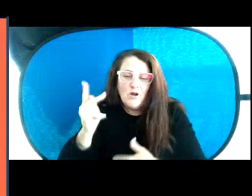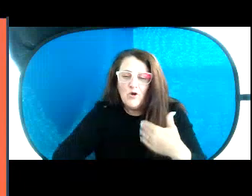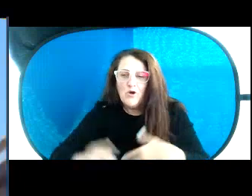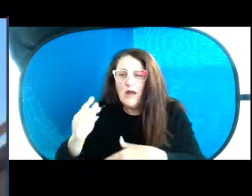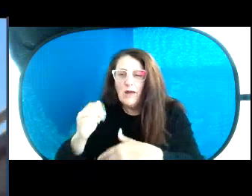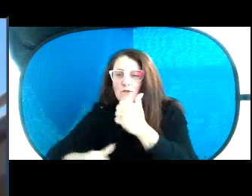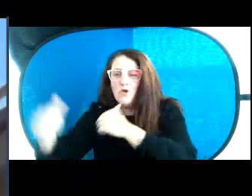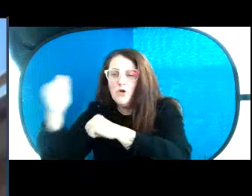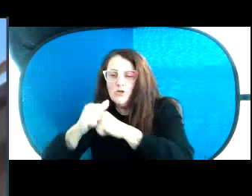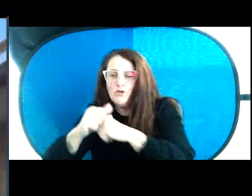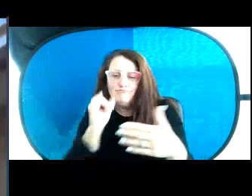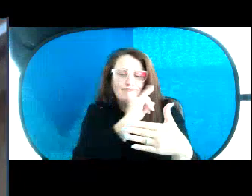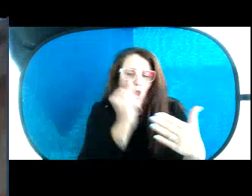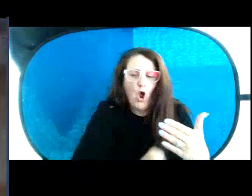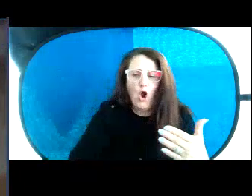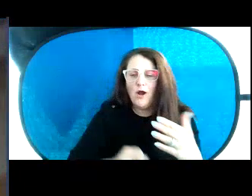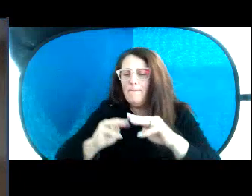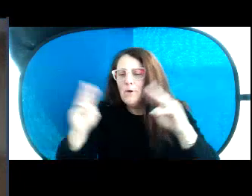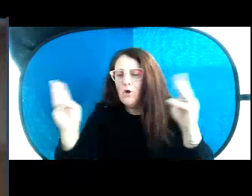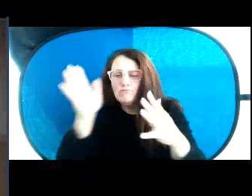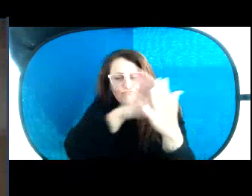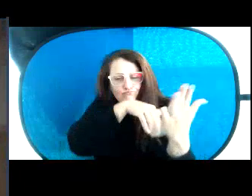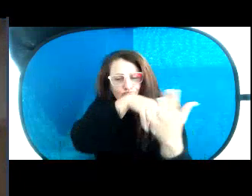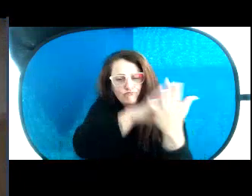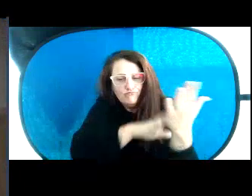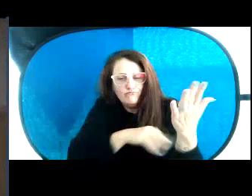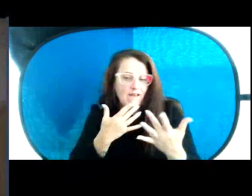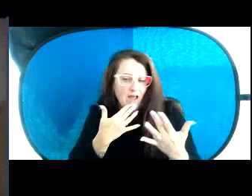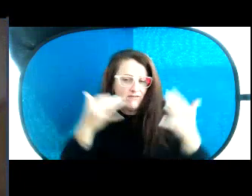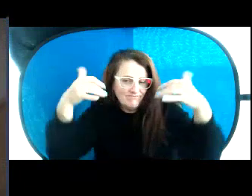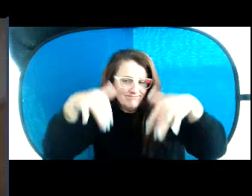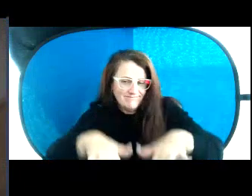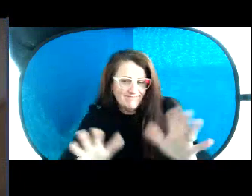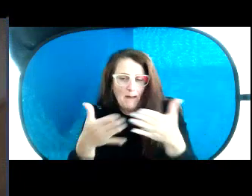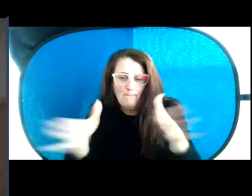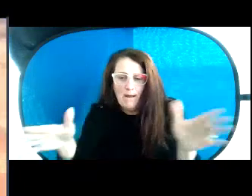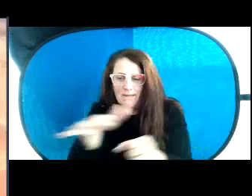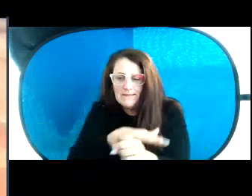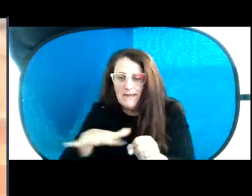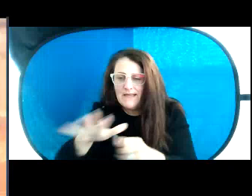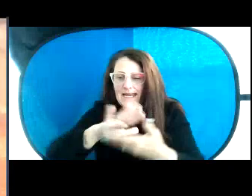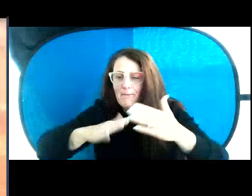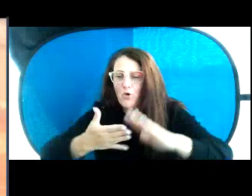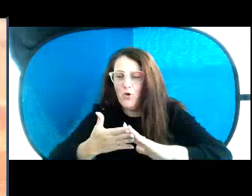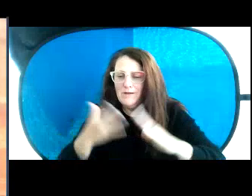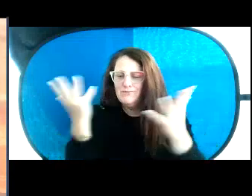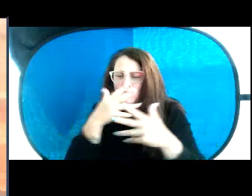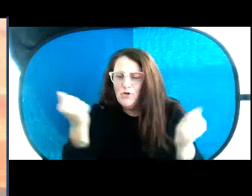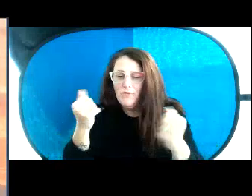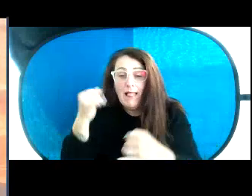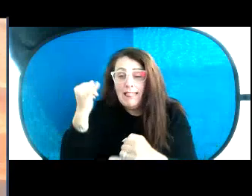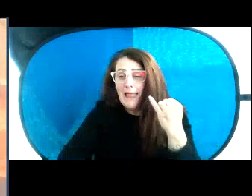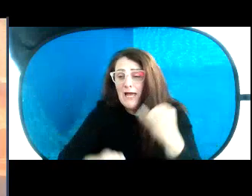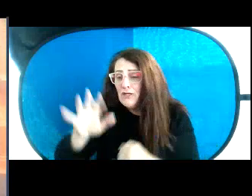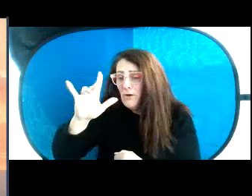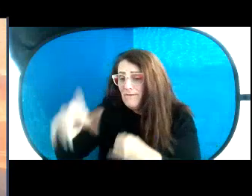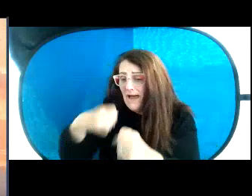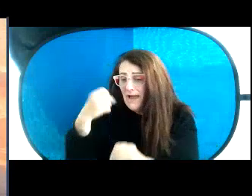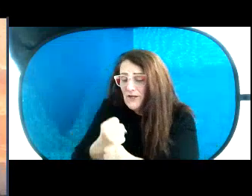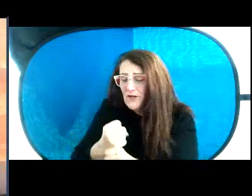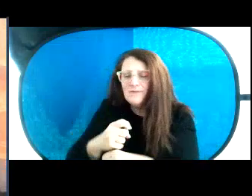murals, bring color, creativity, and depth to our neighborhoods and public spaces. The last 25 years have been a